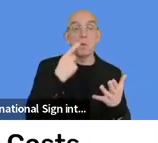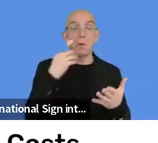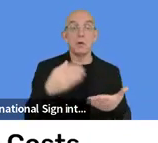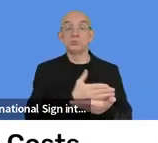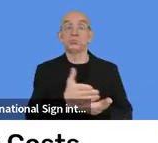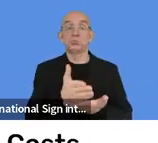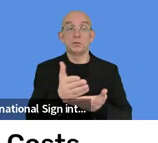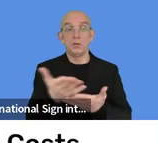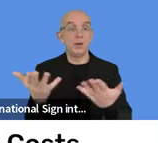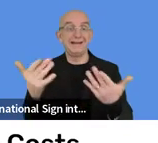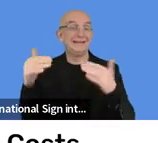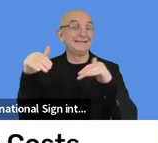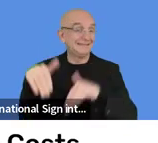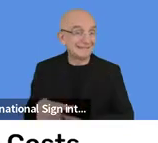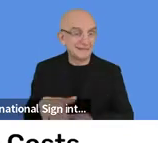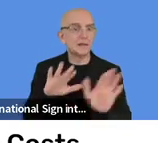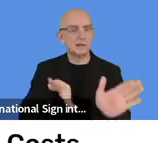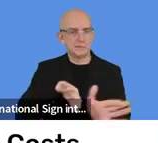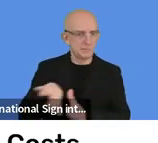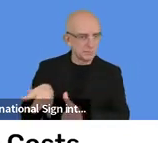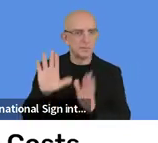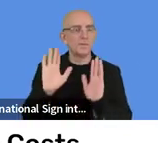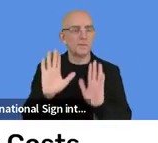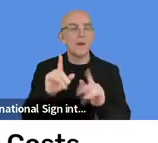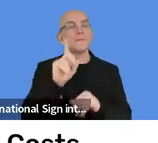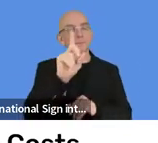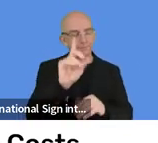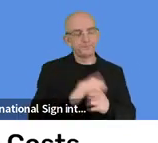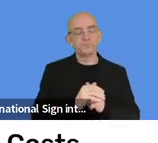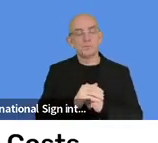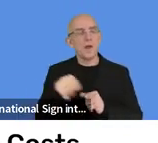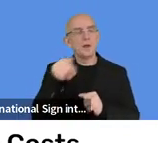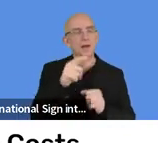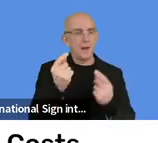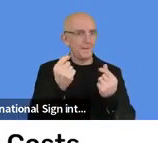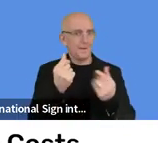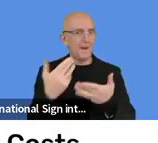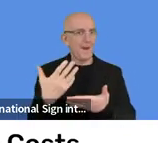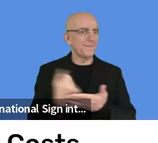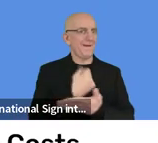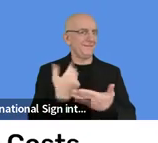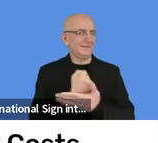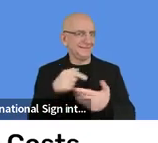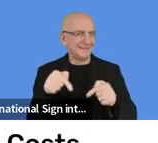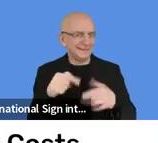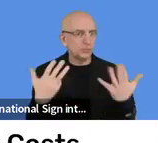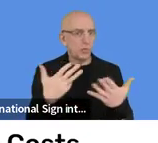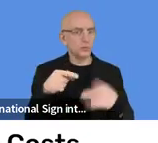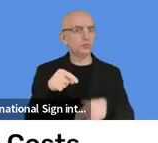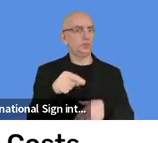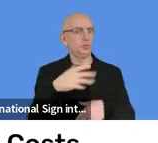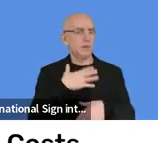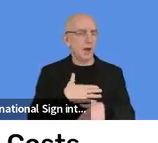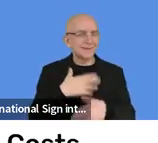always be willing to pay. So if you can show a business how they can reduce costs or increase their income or